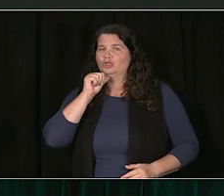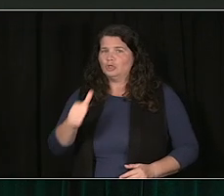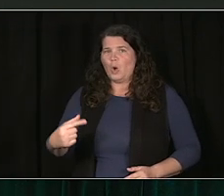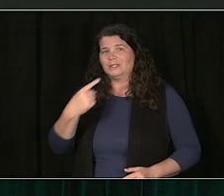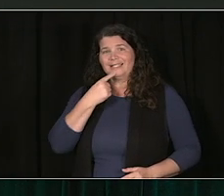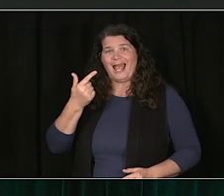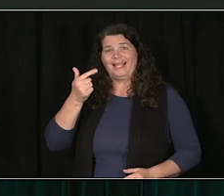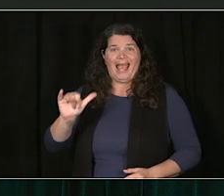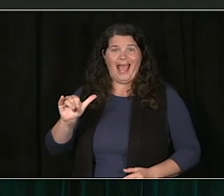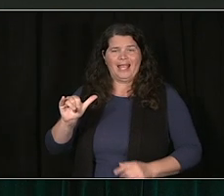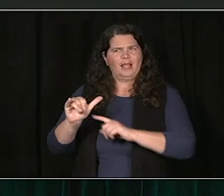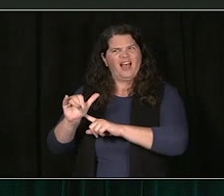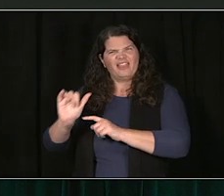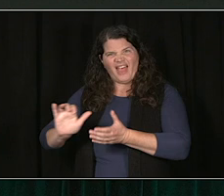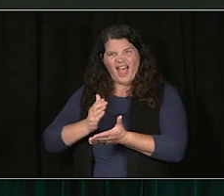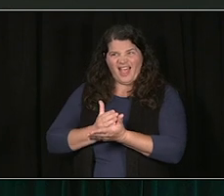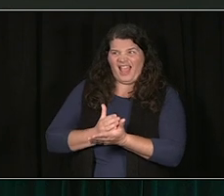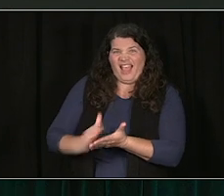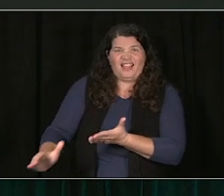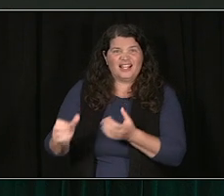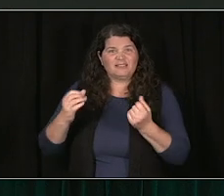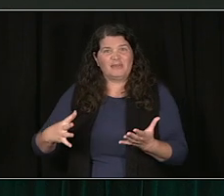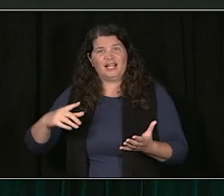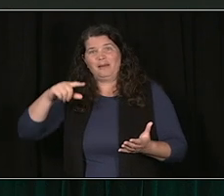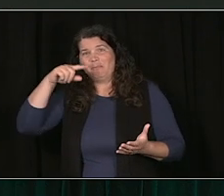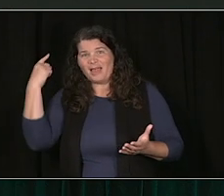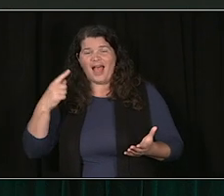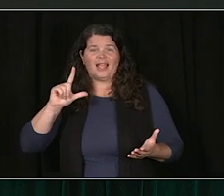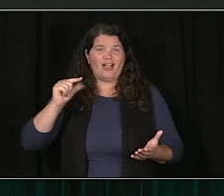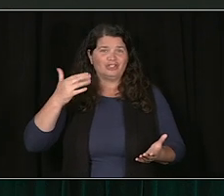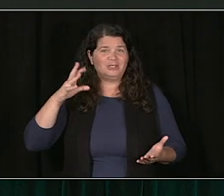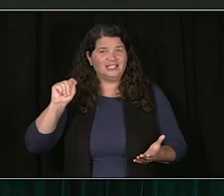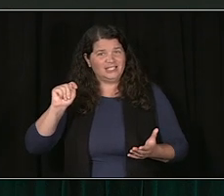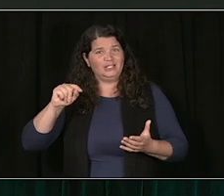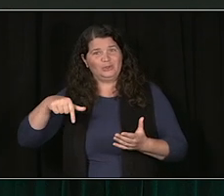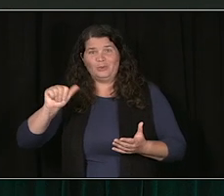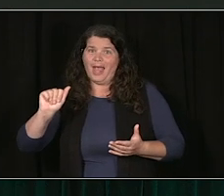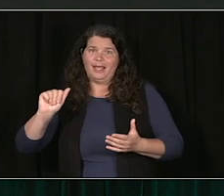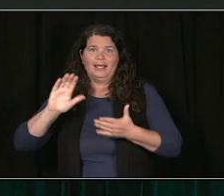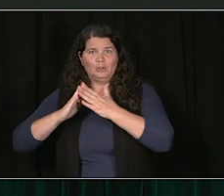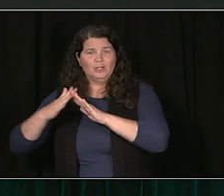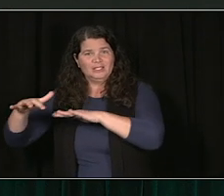that's Black and LGBTQA communities. So what does success look like when we feel as if